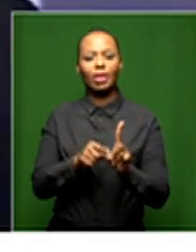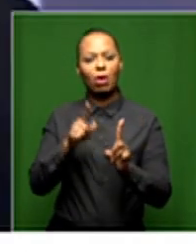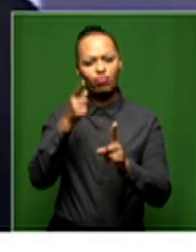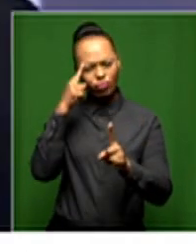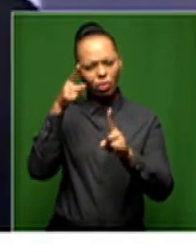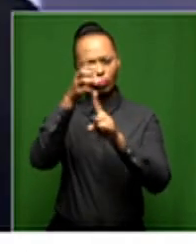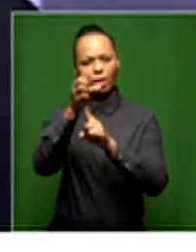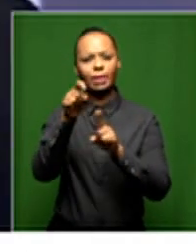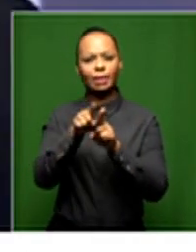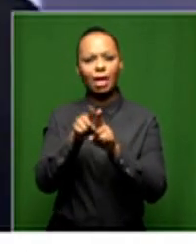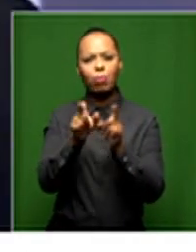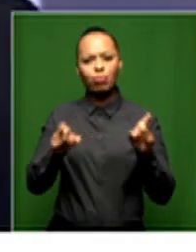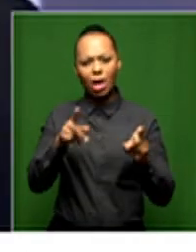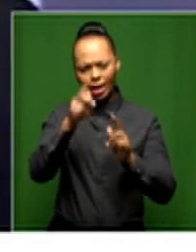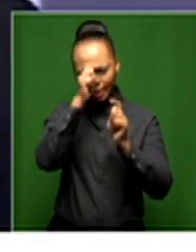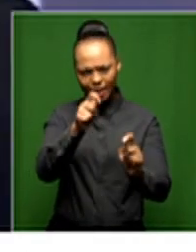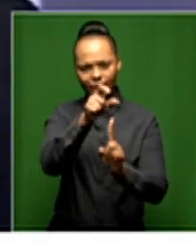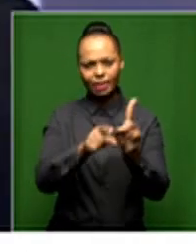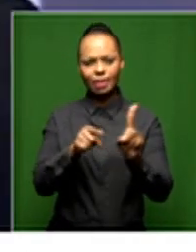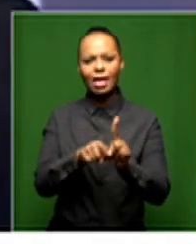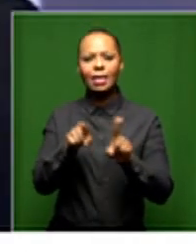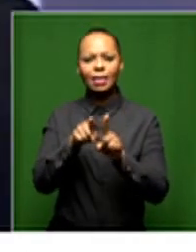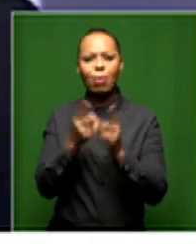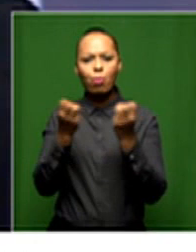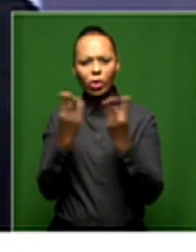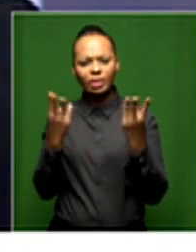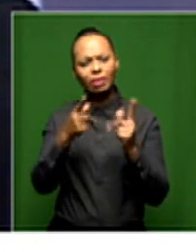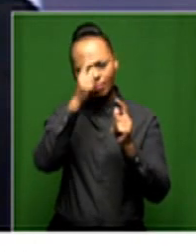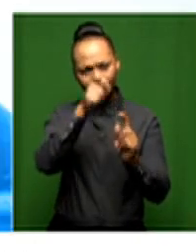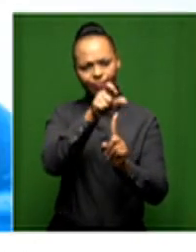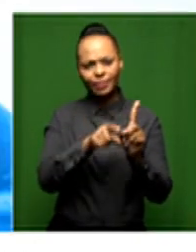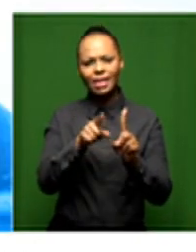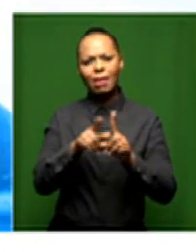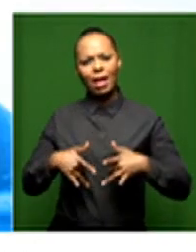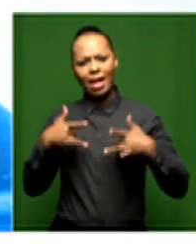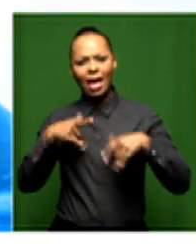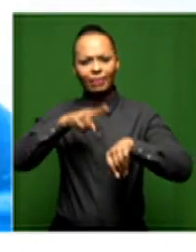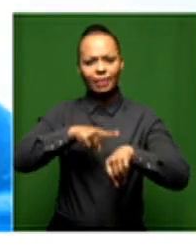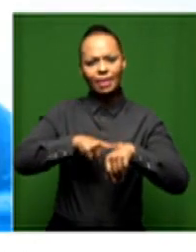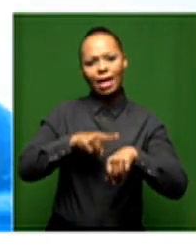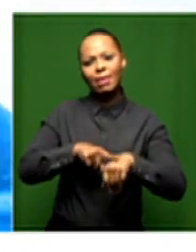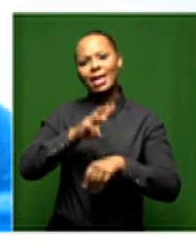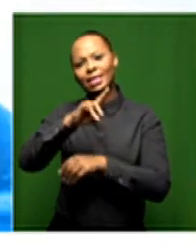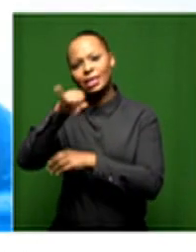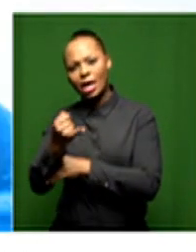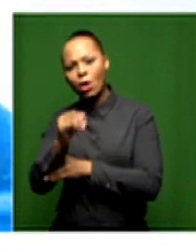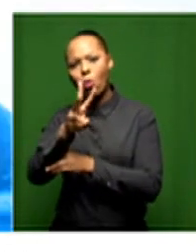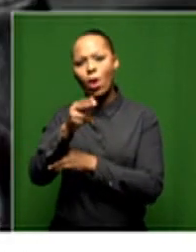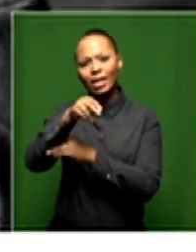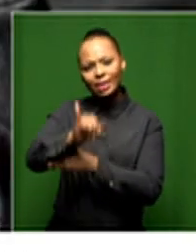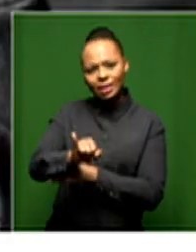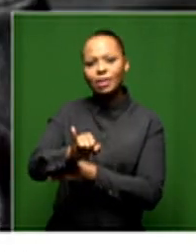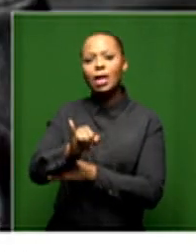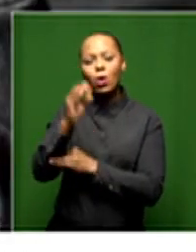still is respected by those around him and beyond. To tell us more about the life and times of DJ Wandi, as was affectionately